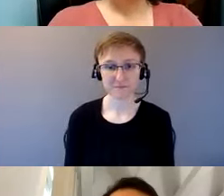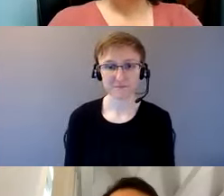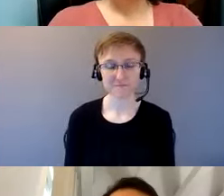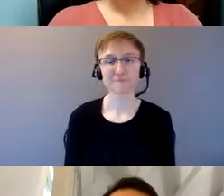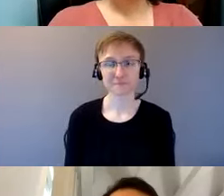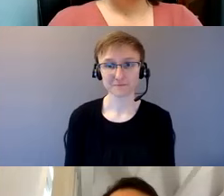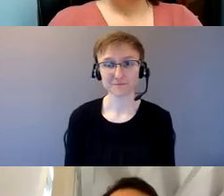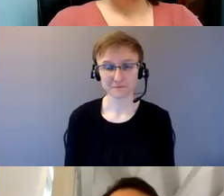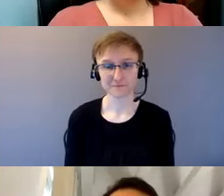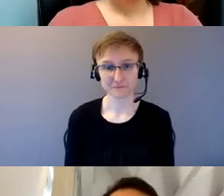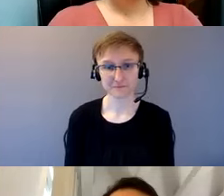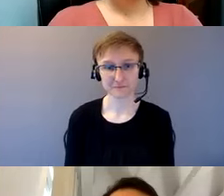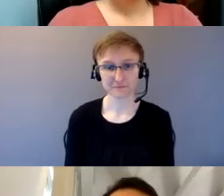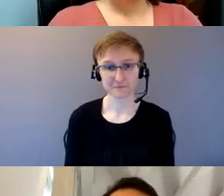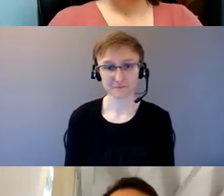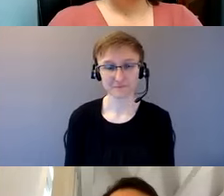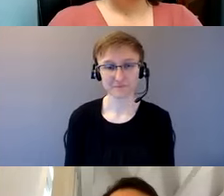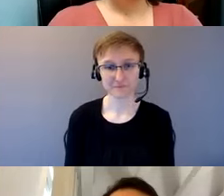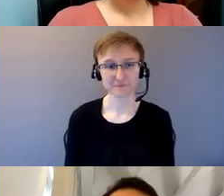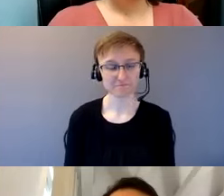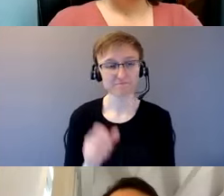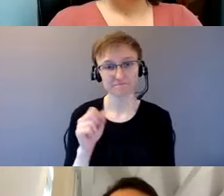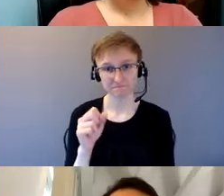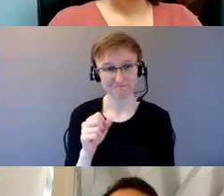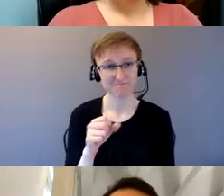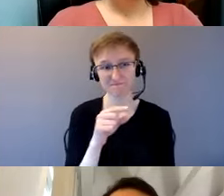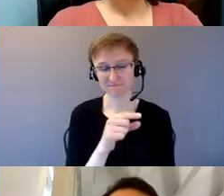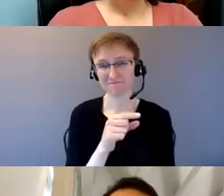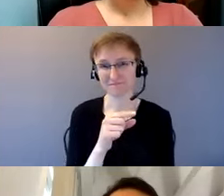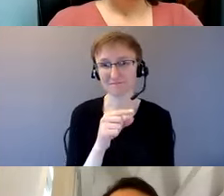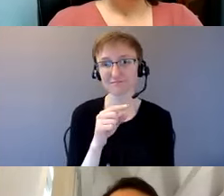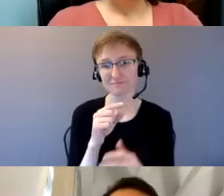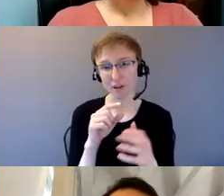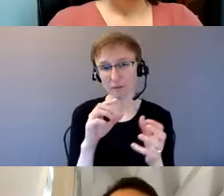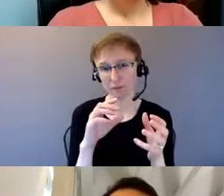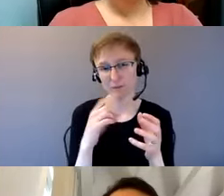Yeah, so in a situation with Mr. and Mrs. Smith, as an example,